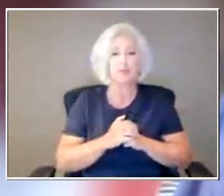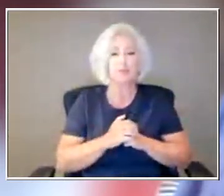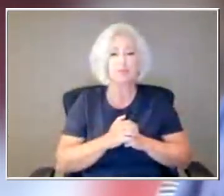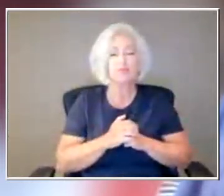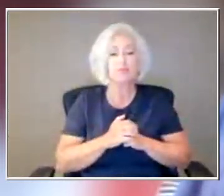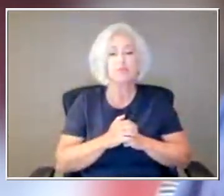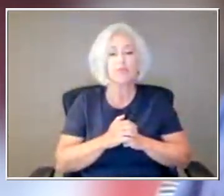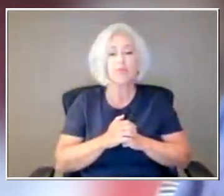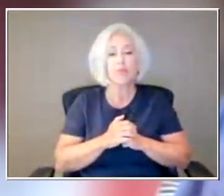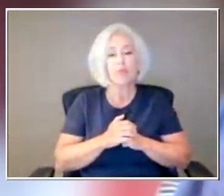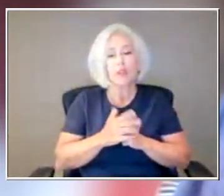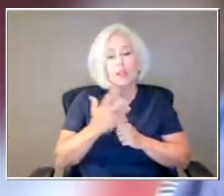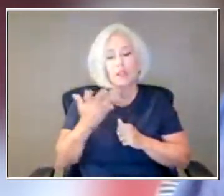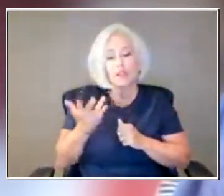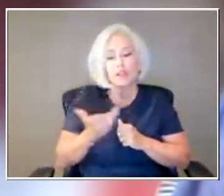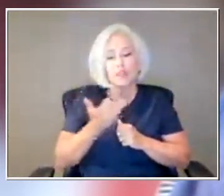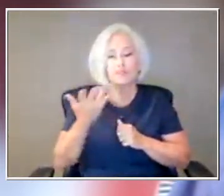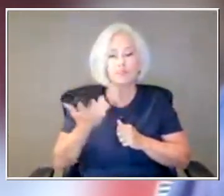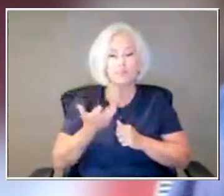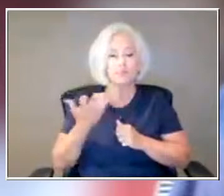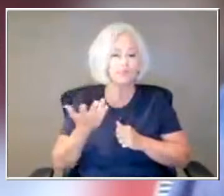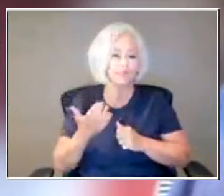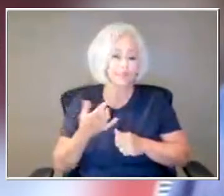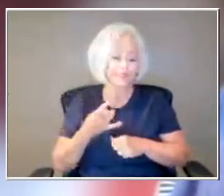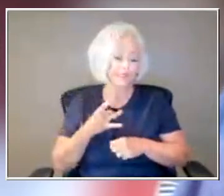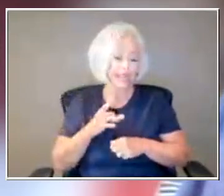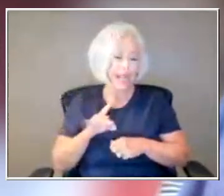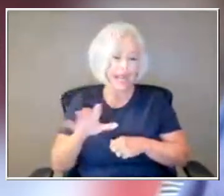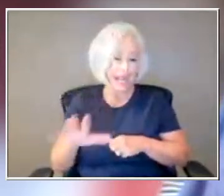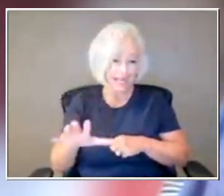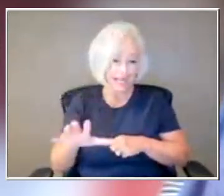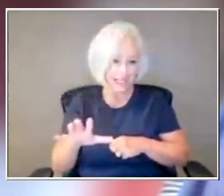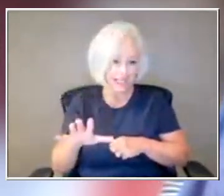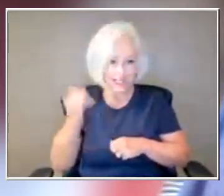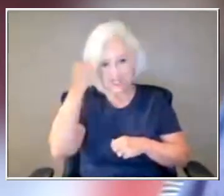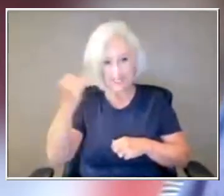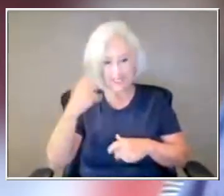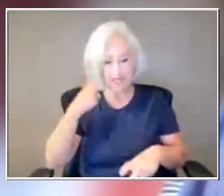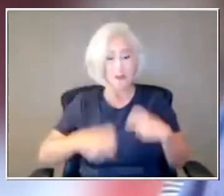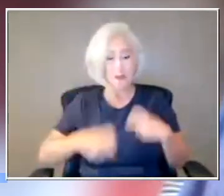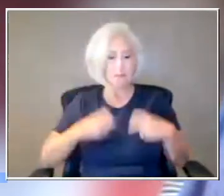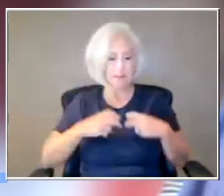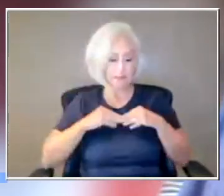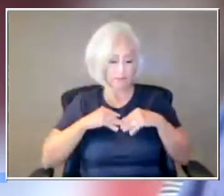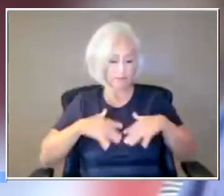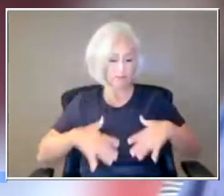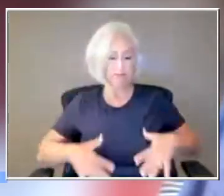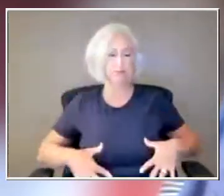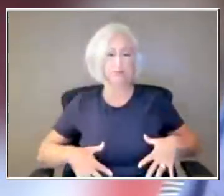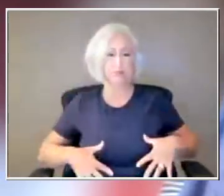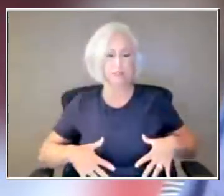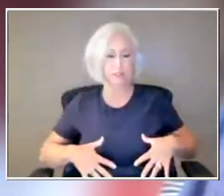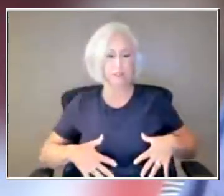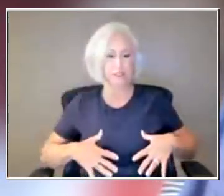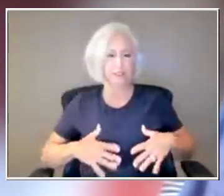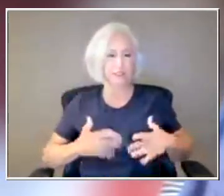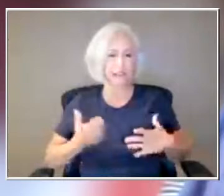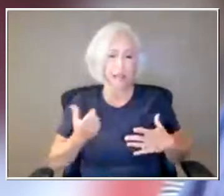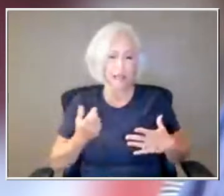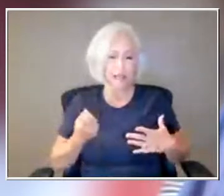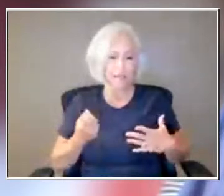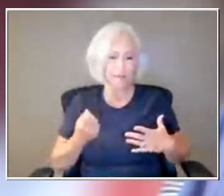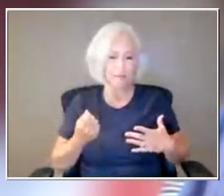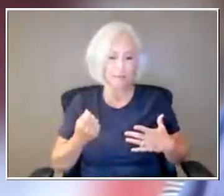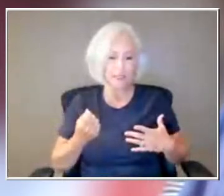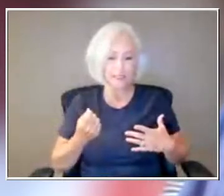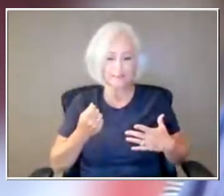It didn't. I didn't like the fact that it had spread. It sort of darkened my